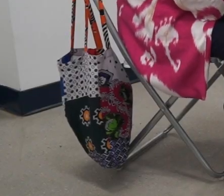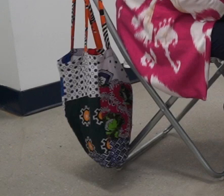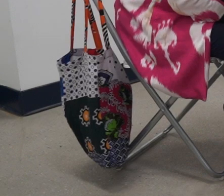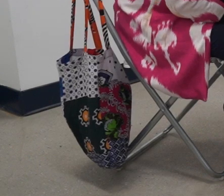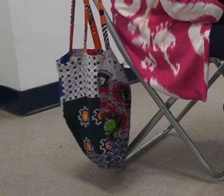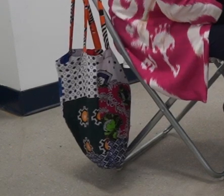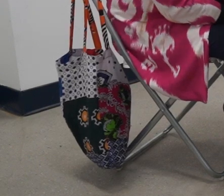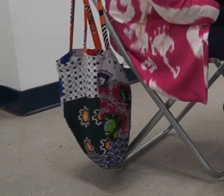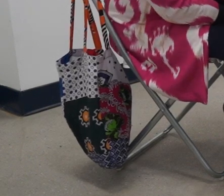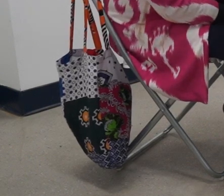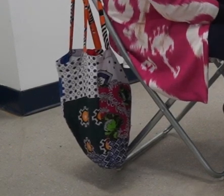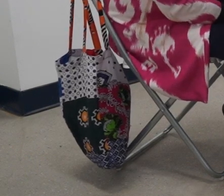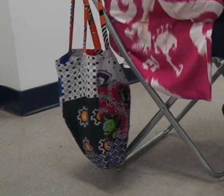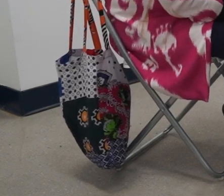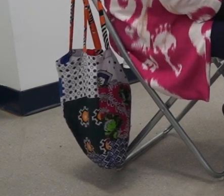know.